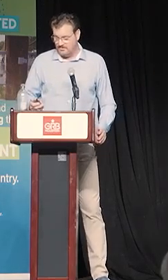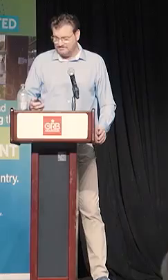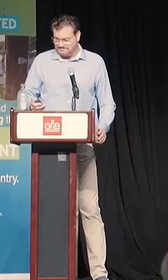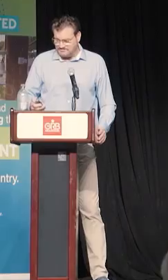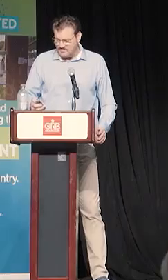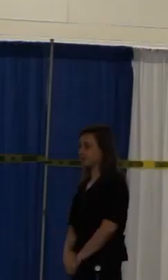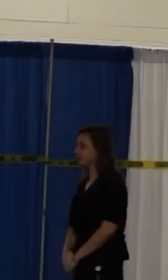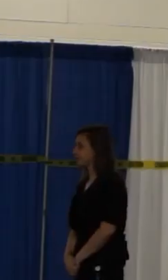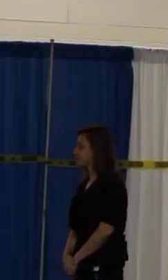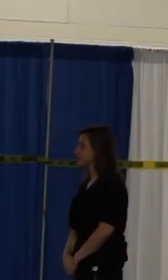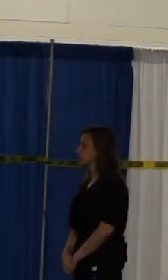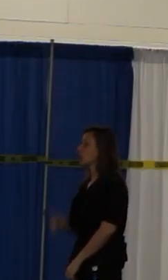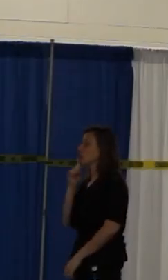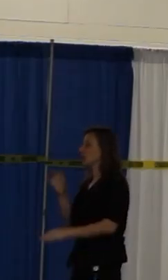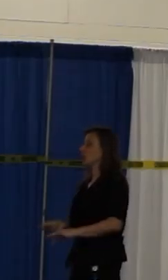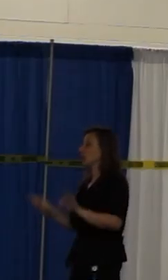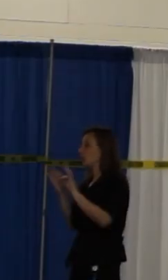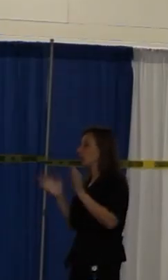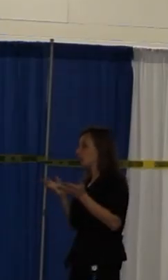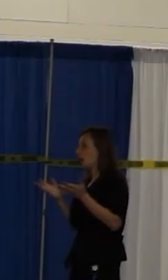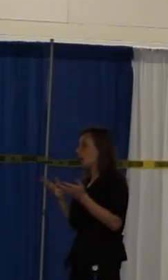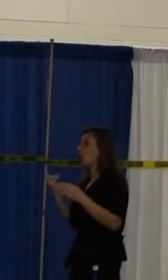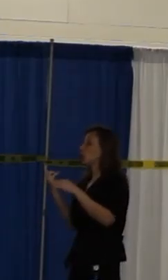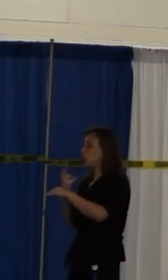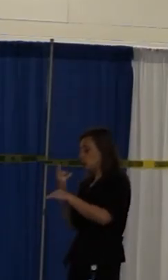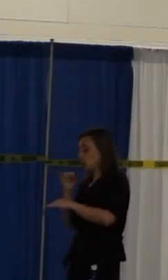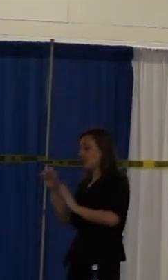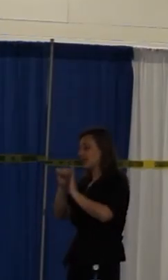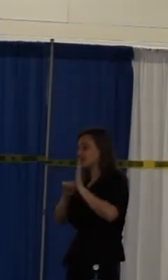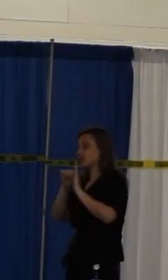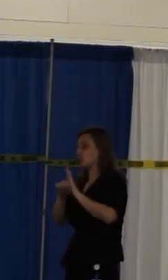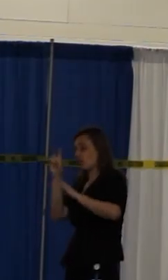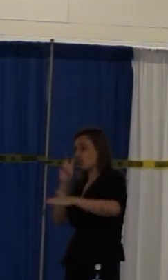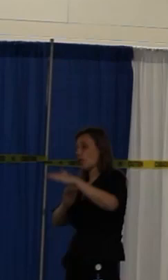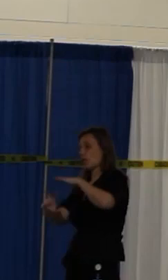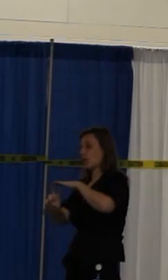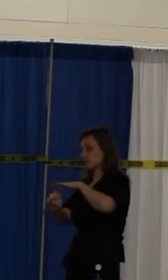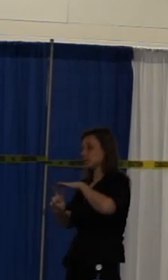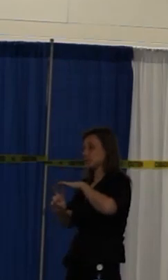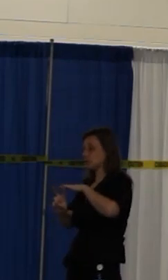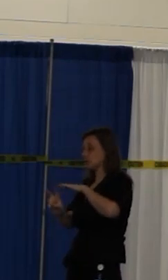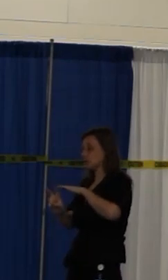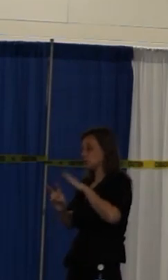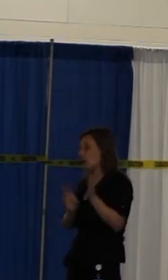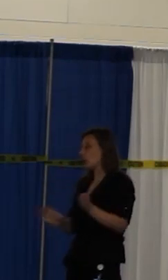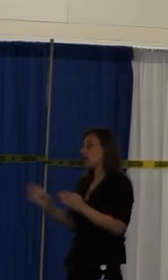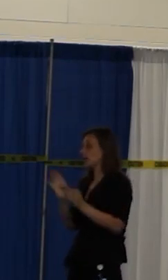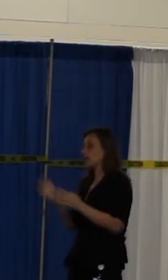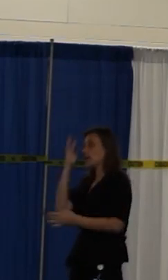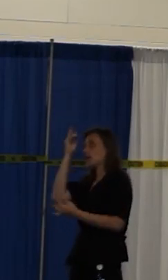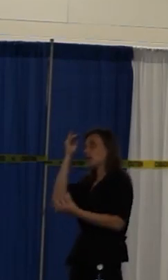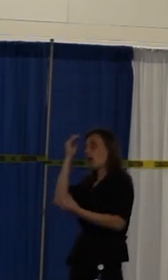area. So it's really important that you use the seasonal forecast as, to get ready. Think about the